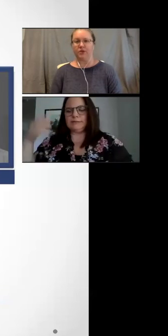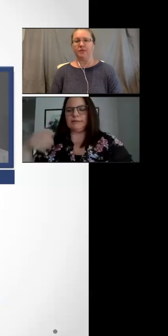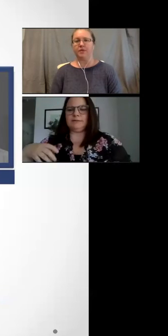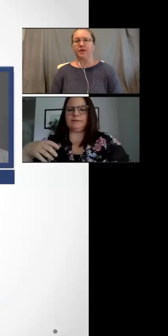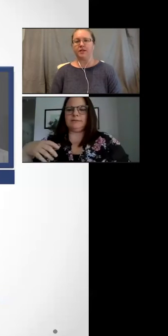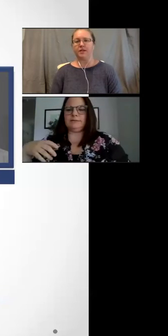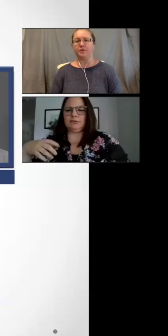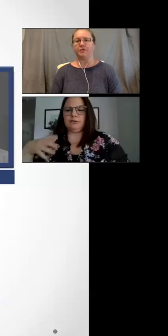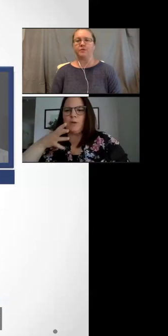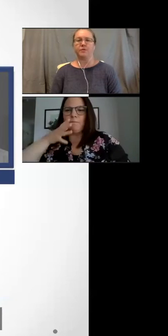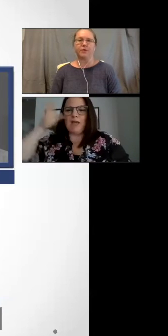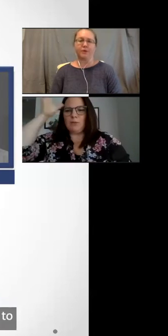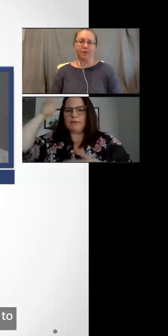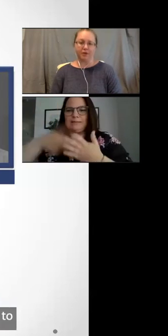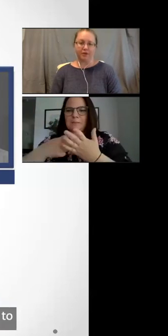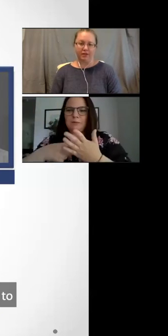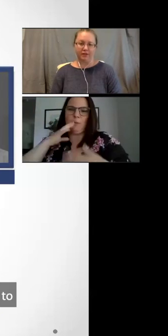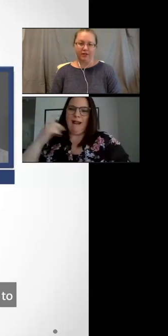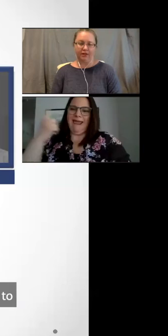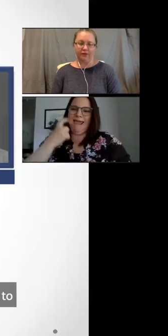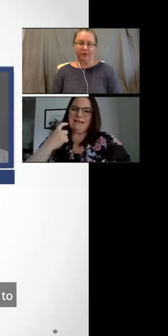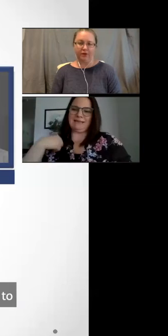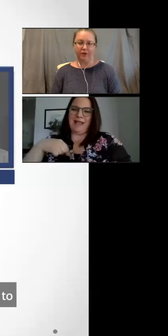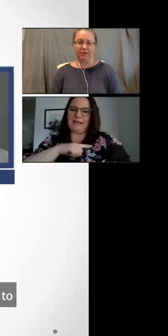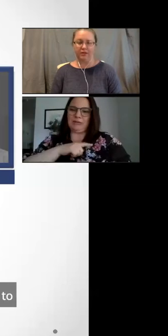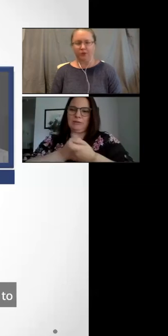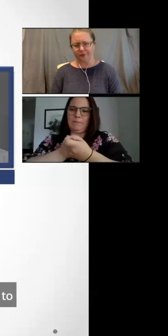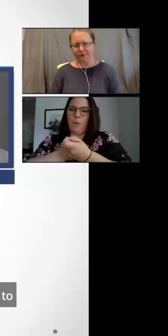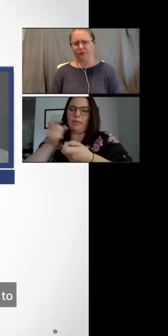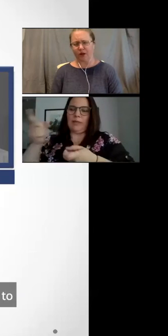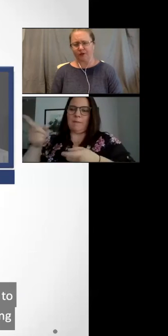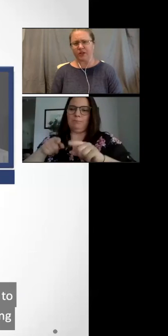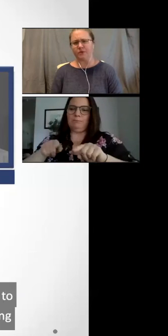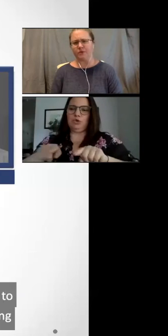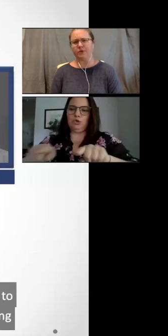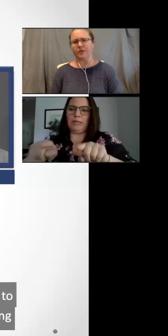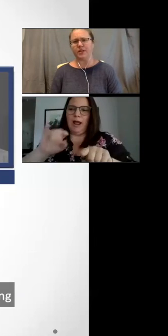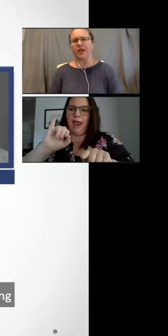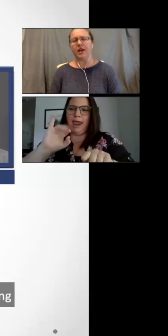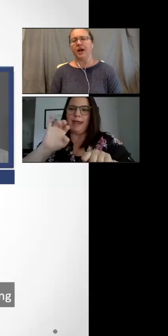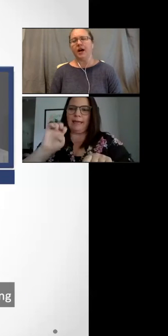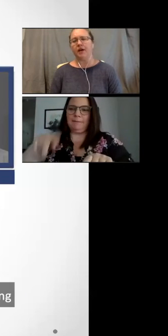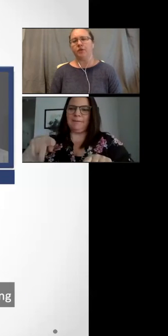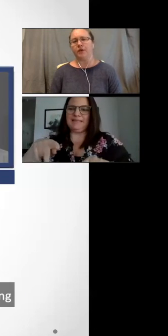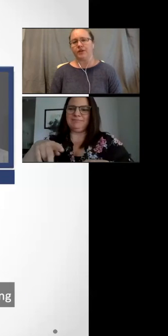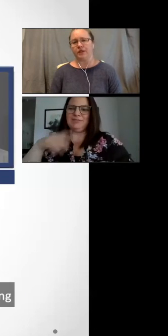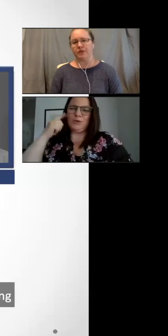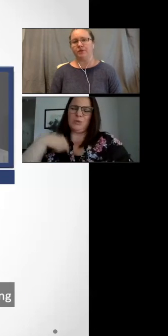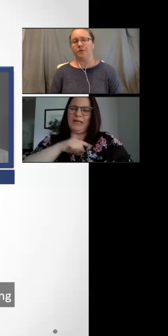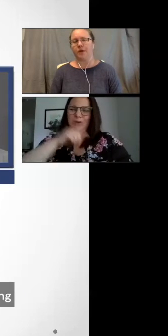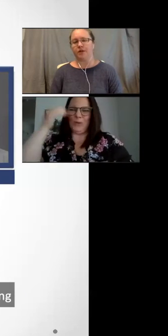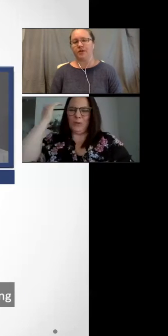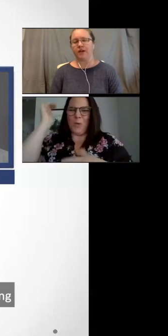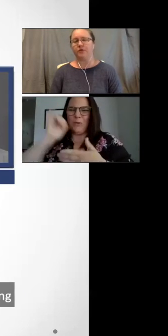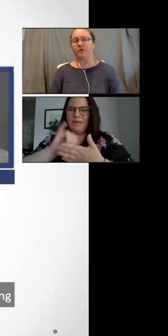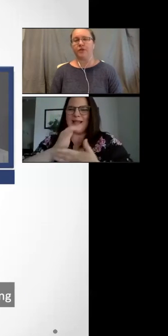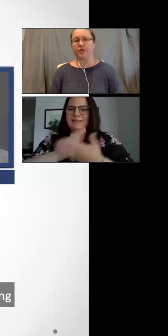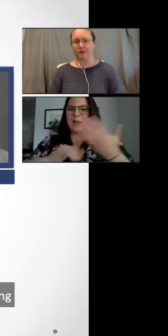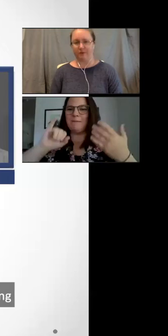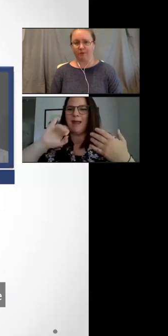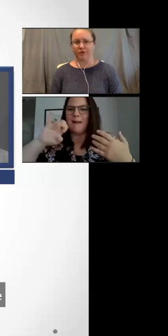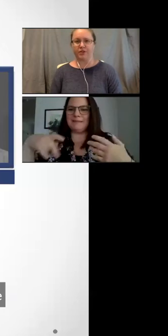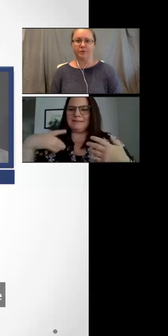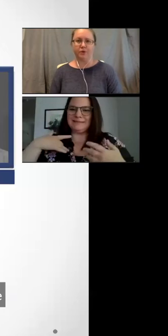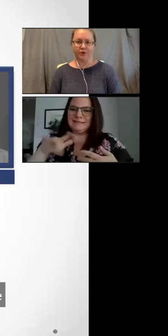to keep that separate from supporting parents and advocating for parents. And so oftentimes we will see a request come in from parents to have one of our